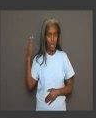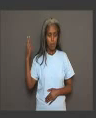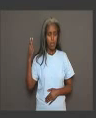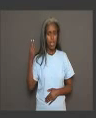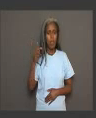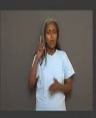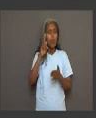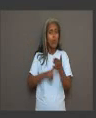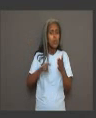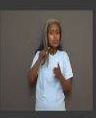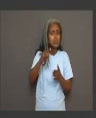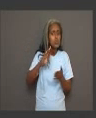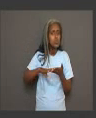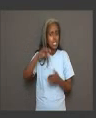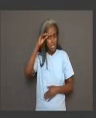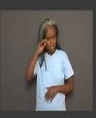you have learned, students.